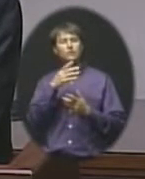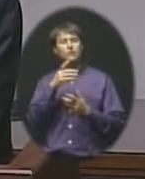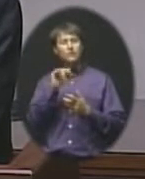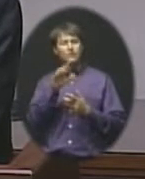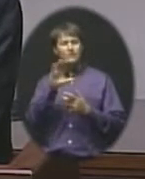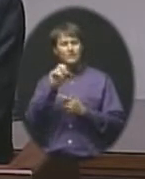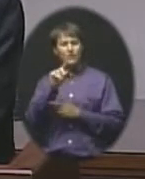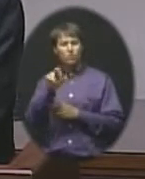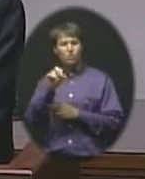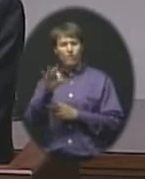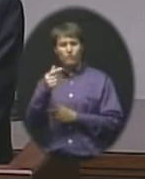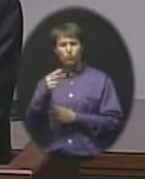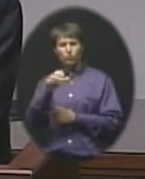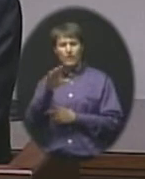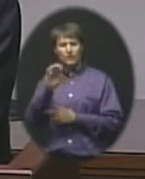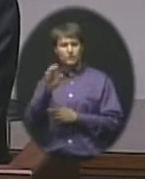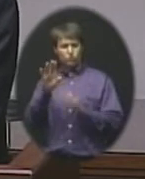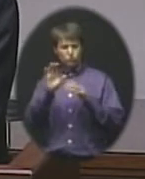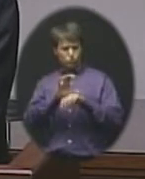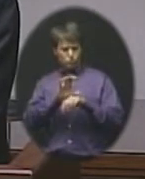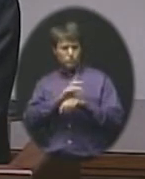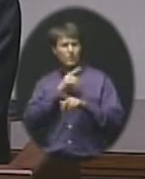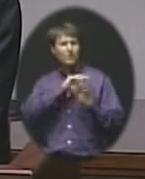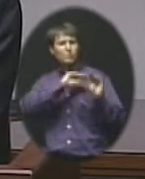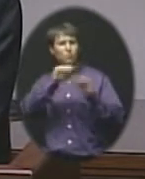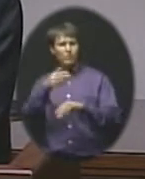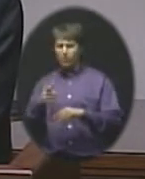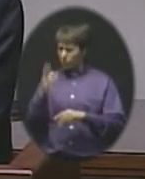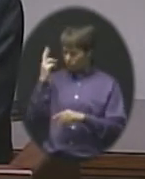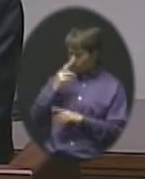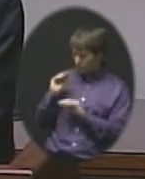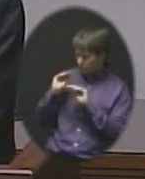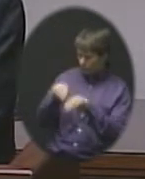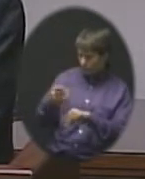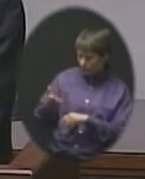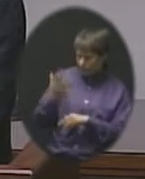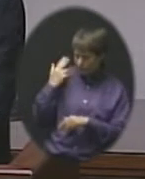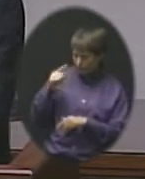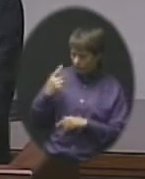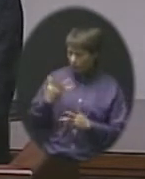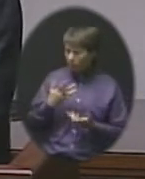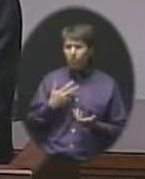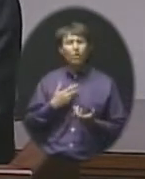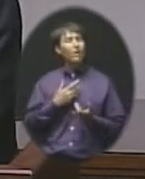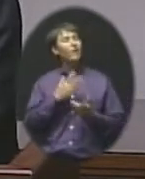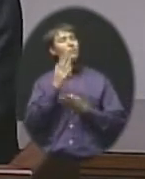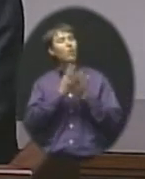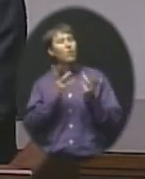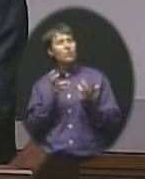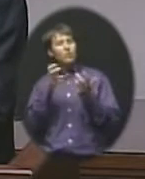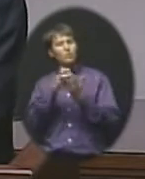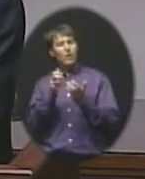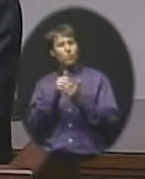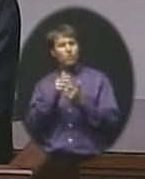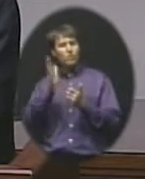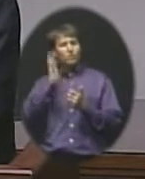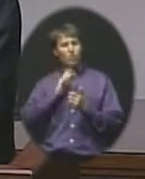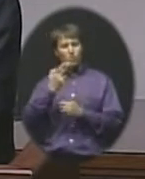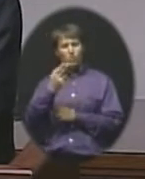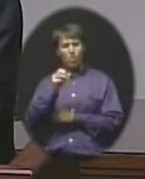into the annex. And the reason that we moved it there was? Partly we combined that with our former